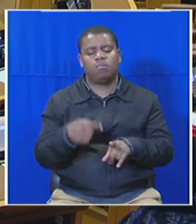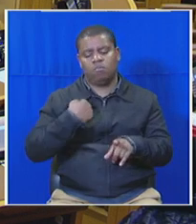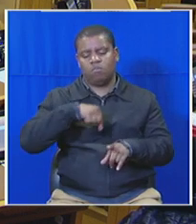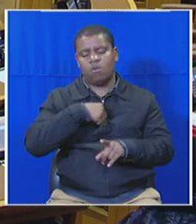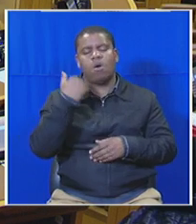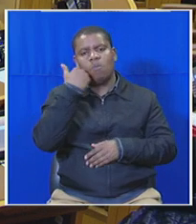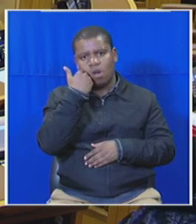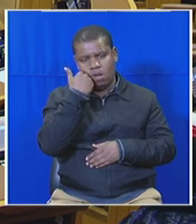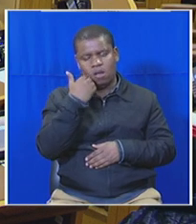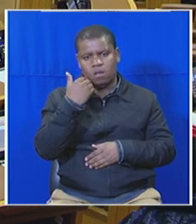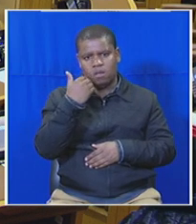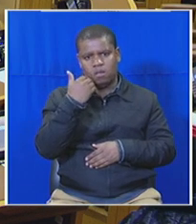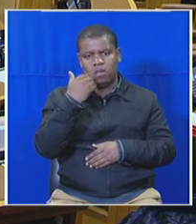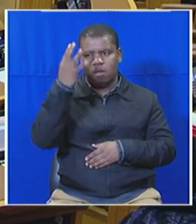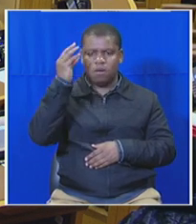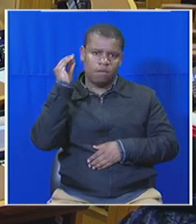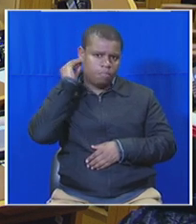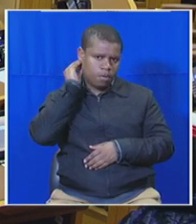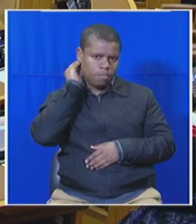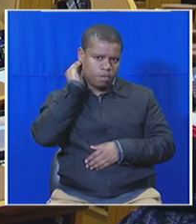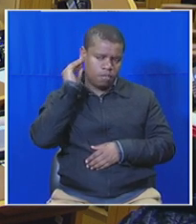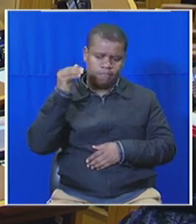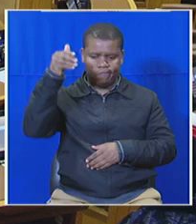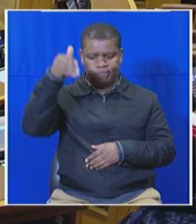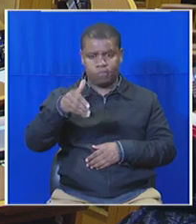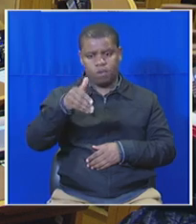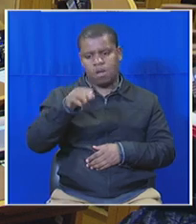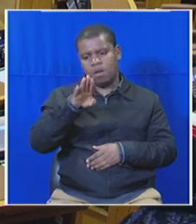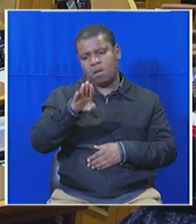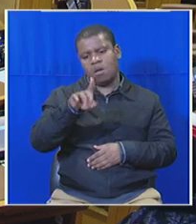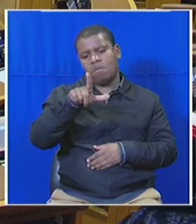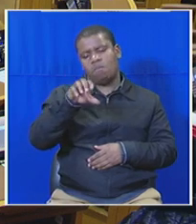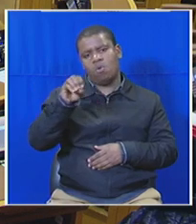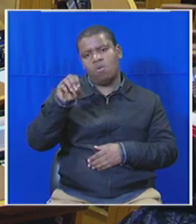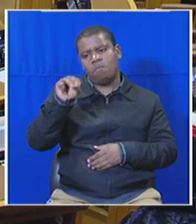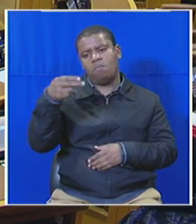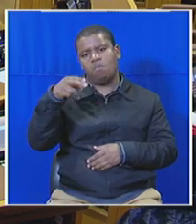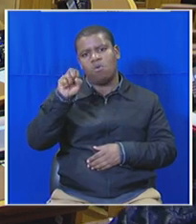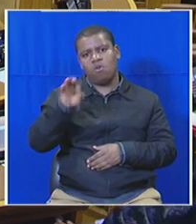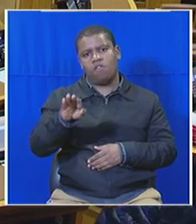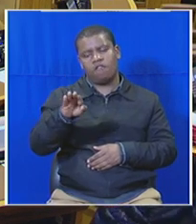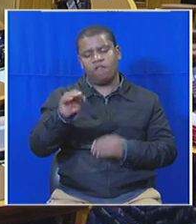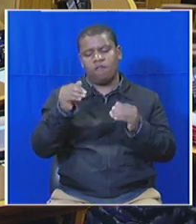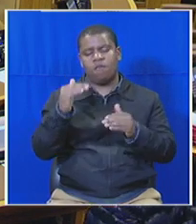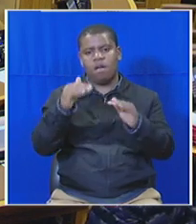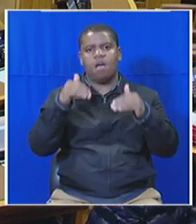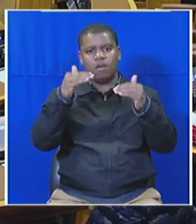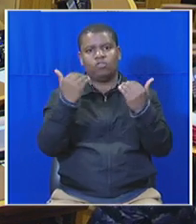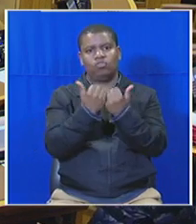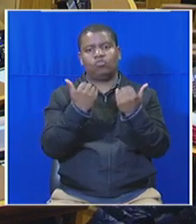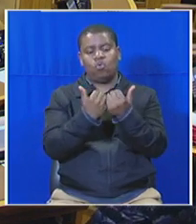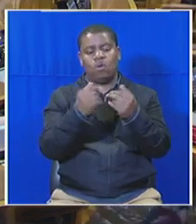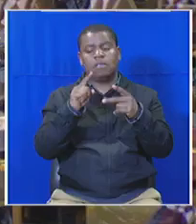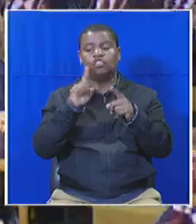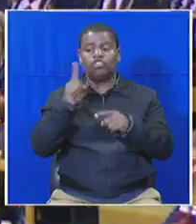to acknowledge the pupils of the Bloemhof Girls High School of Stellenbosch in the gallery, together with their